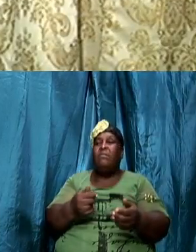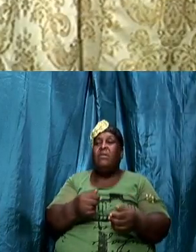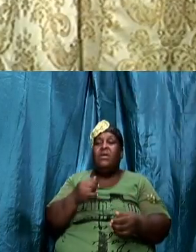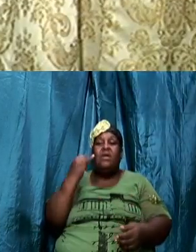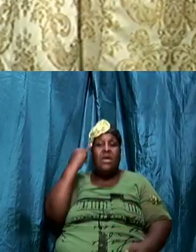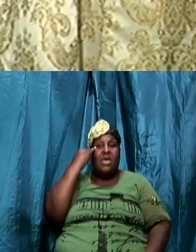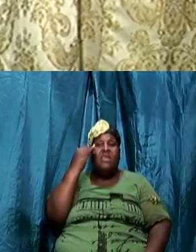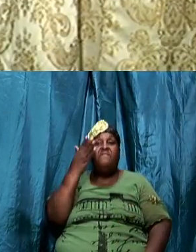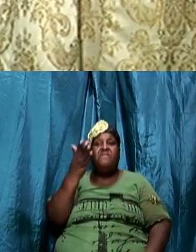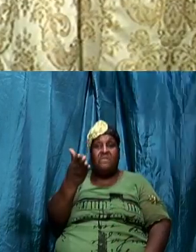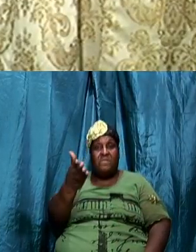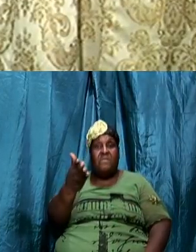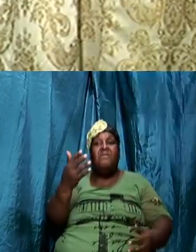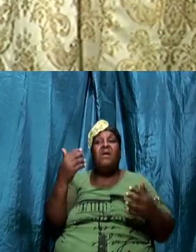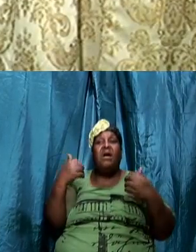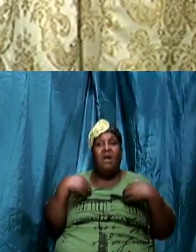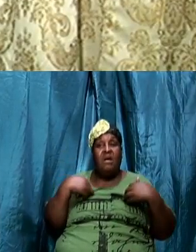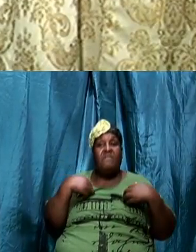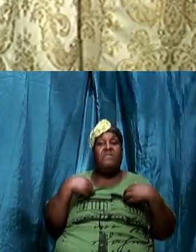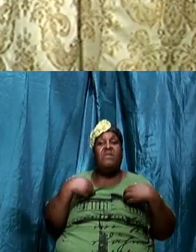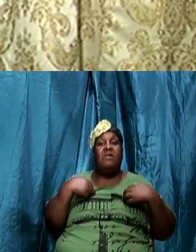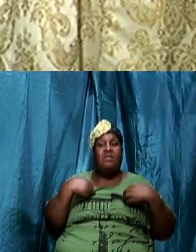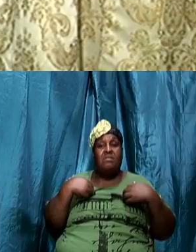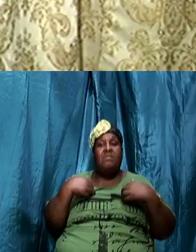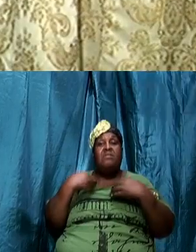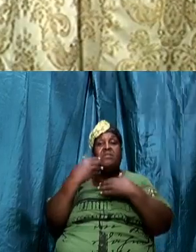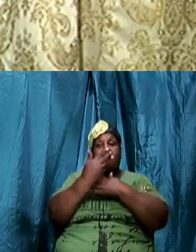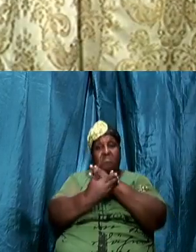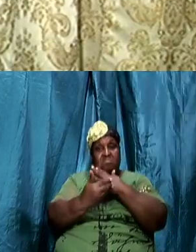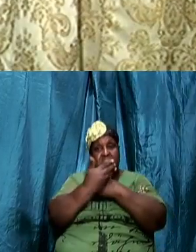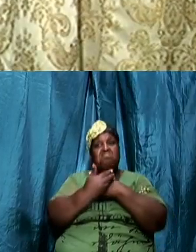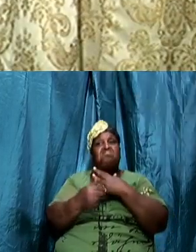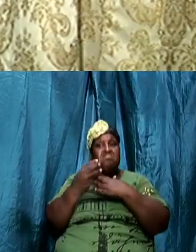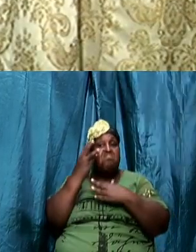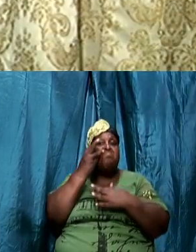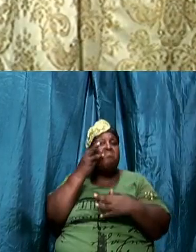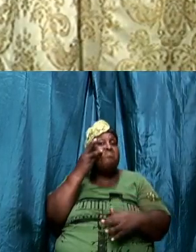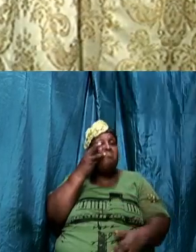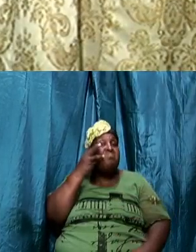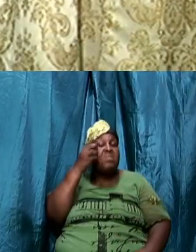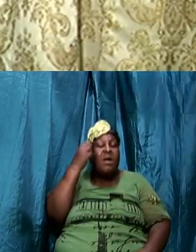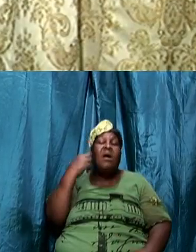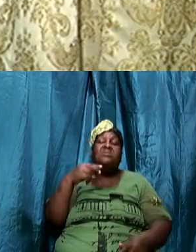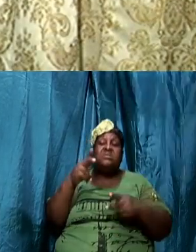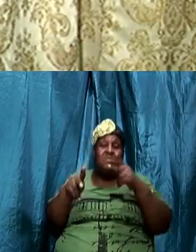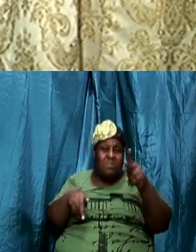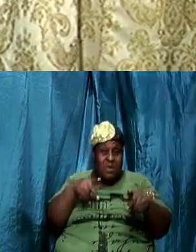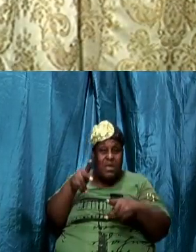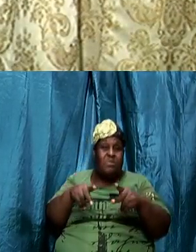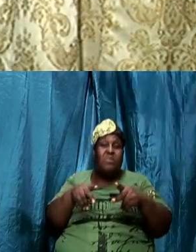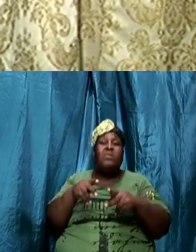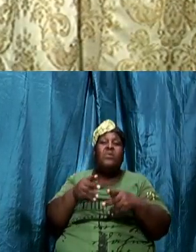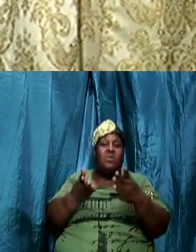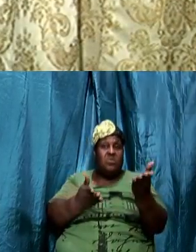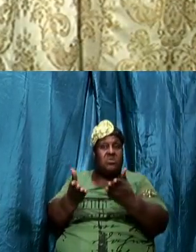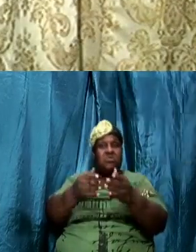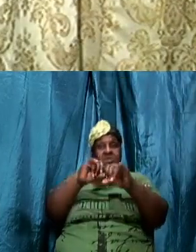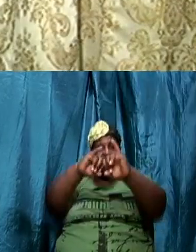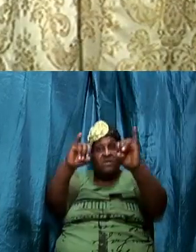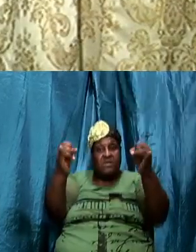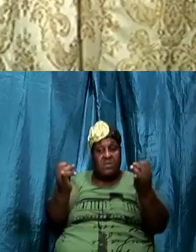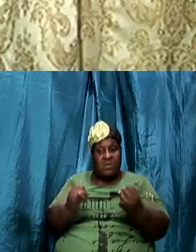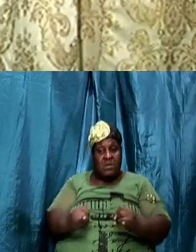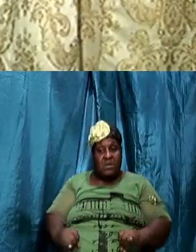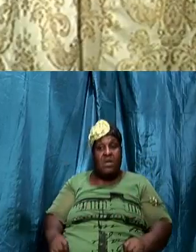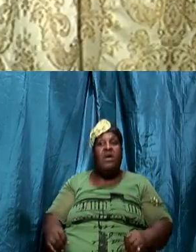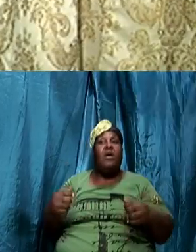if you're having communion, because the people that were serving the golden calf had